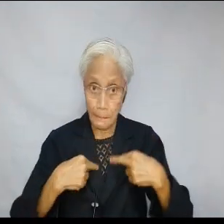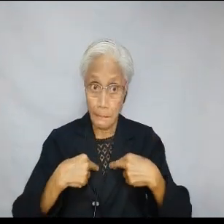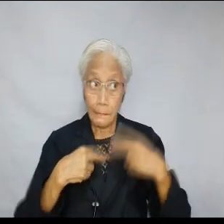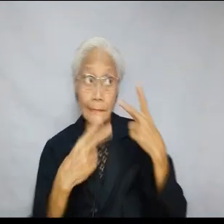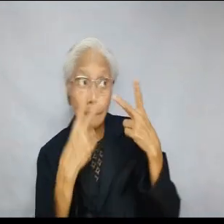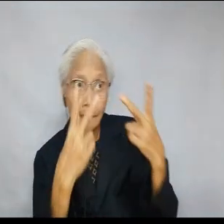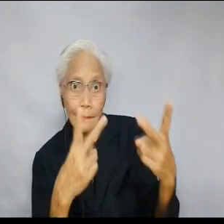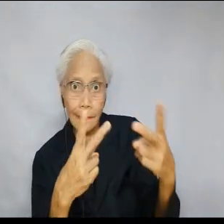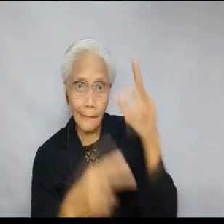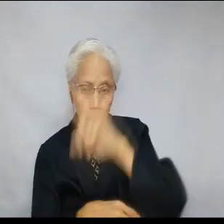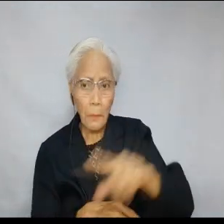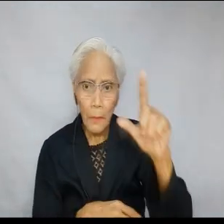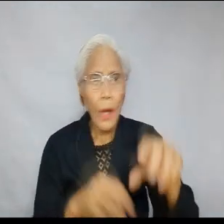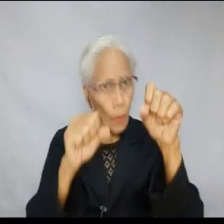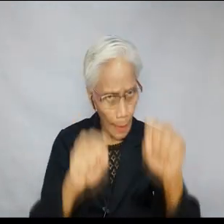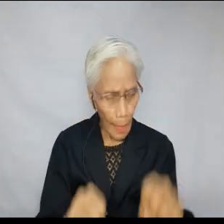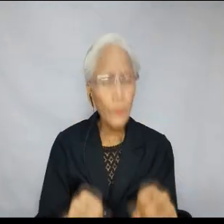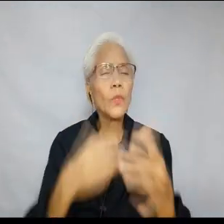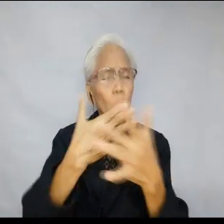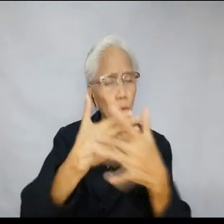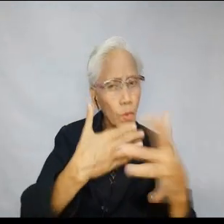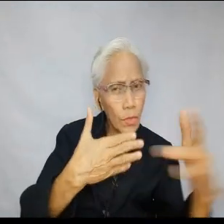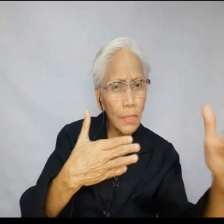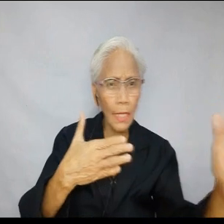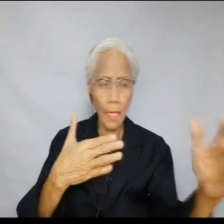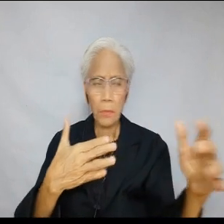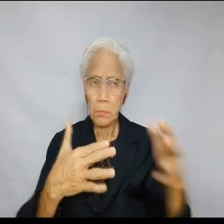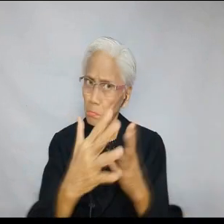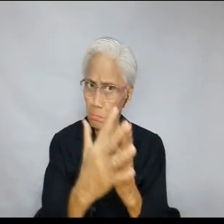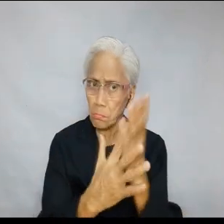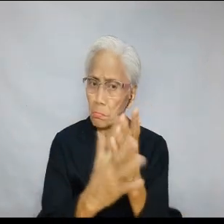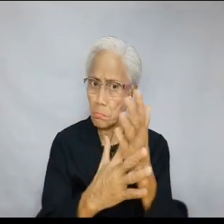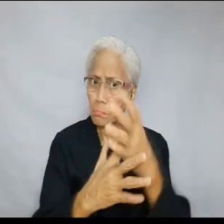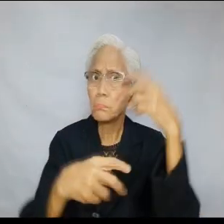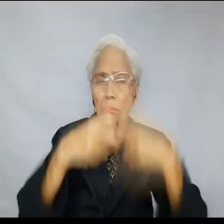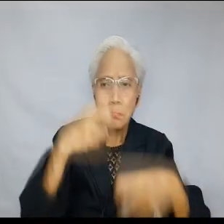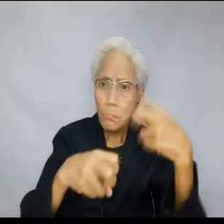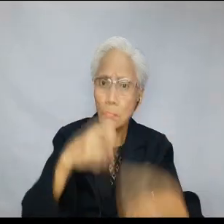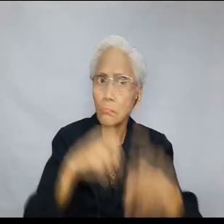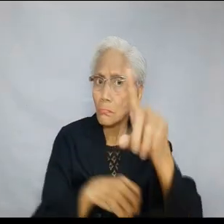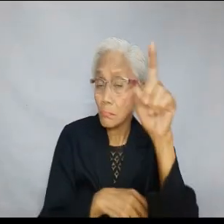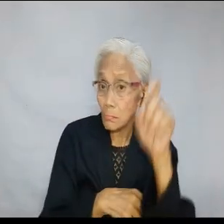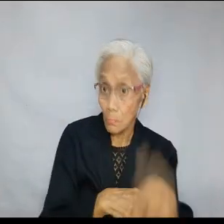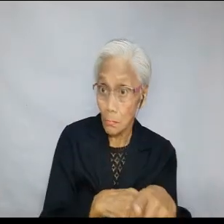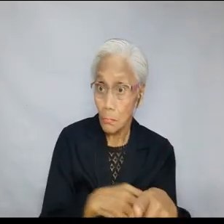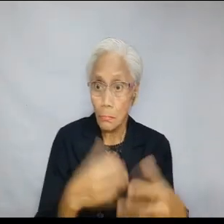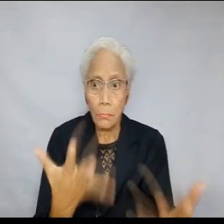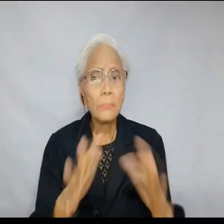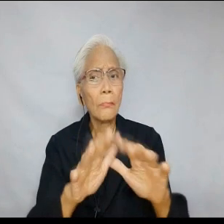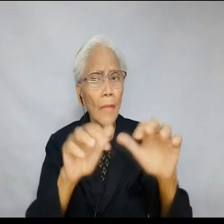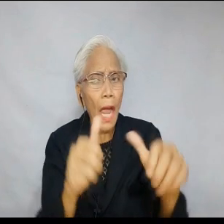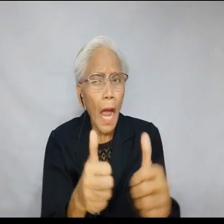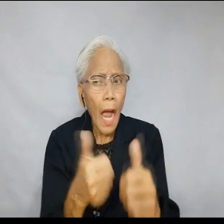heard, and seen in our Lord, and we are able to shine through our adversities, the question